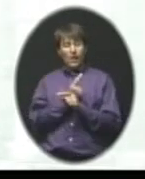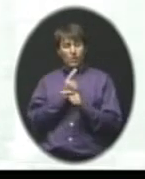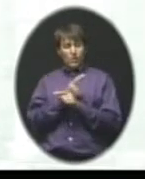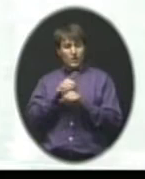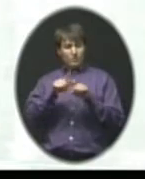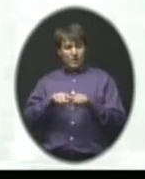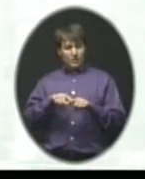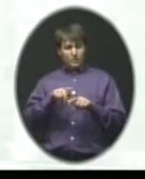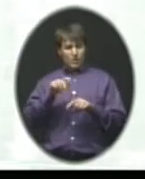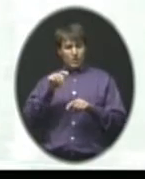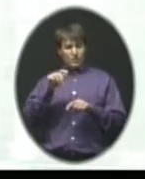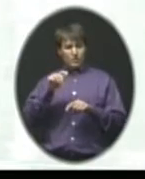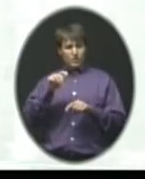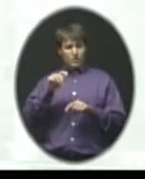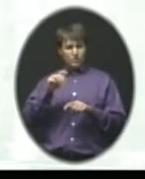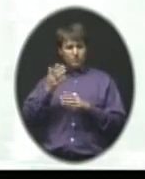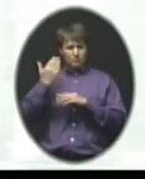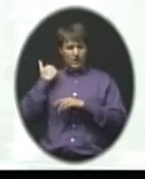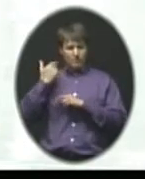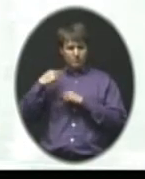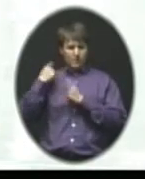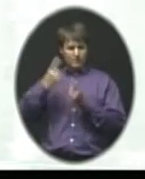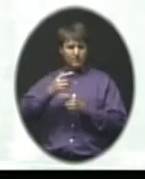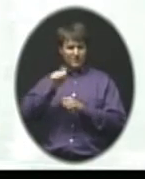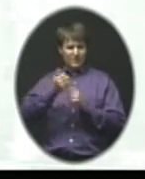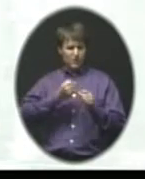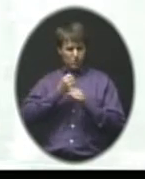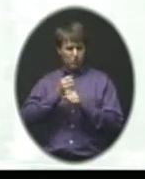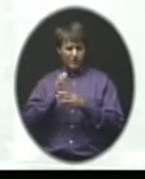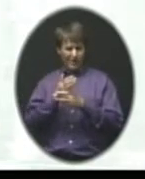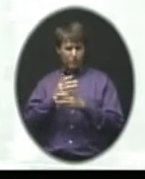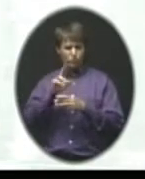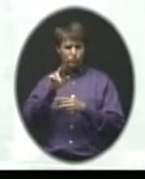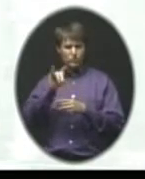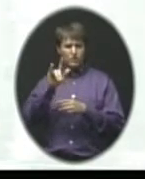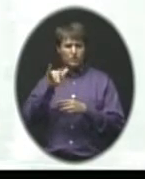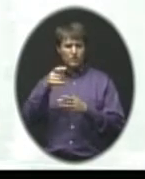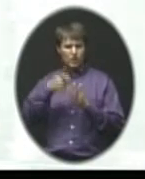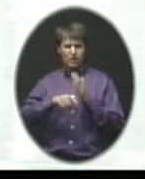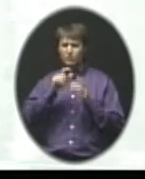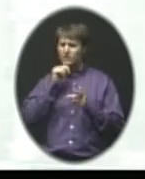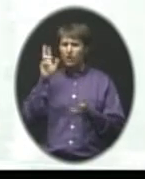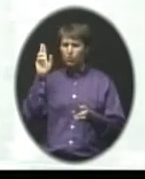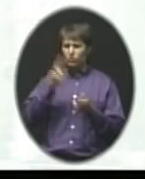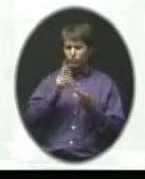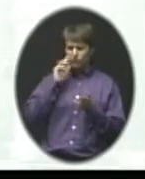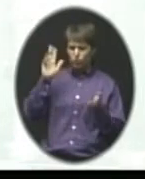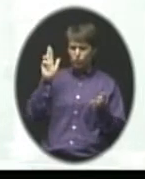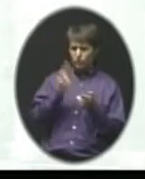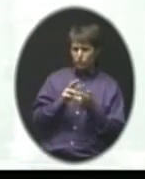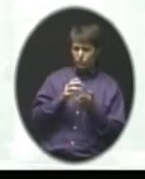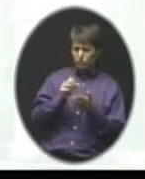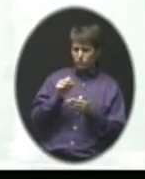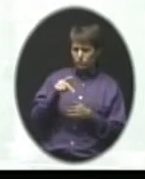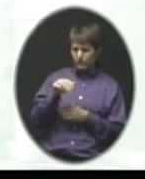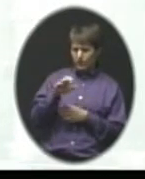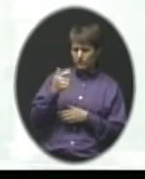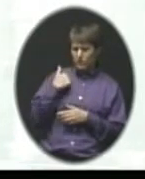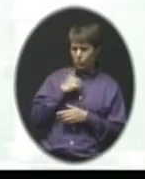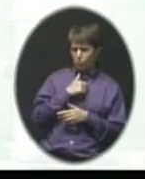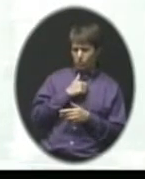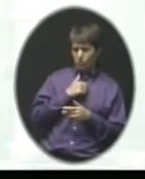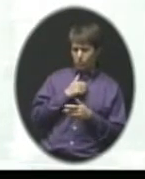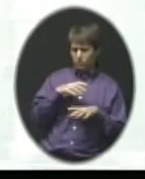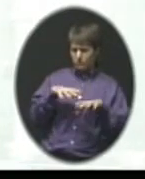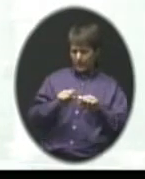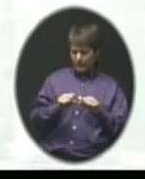It's accurately based on the 10-year average utility costs, but it's not been reduced for the reduced space that we're occupying in this space, and also